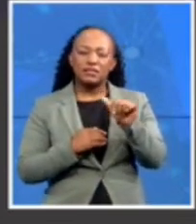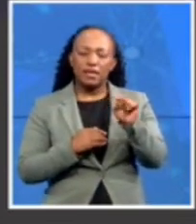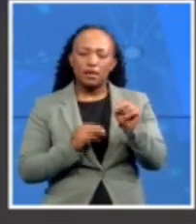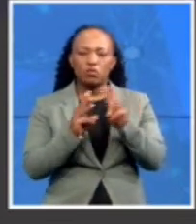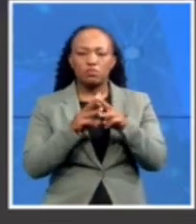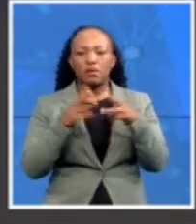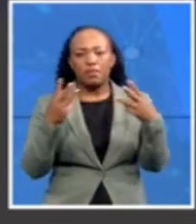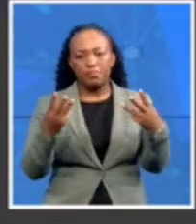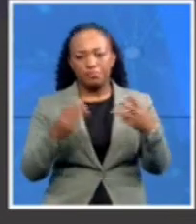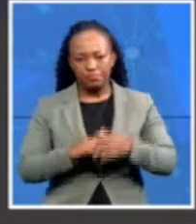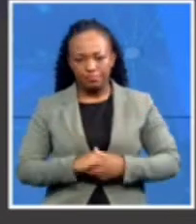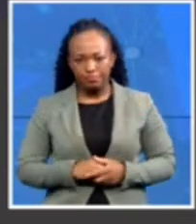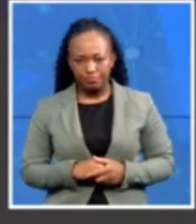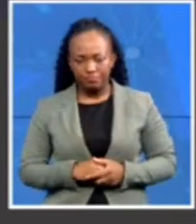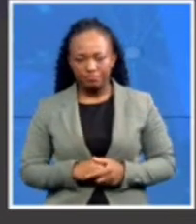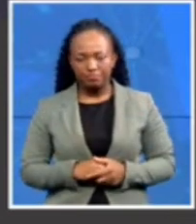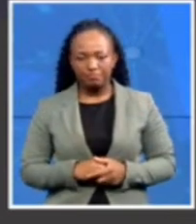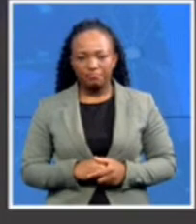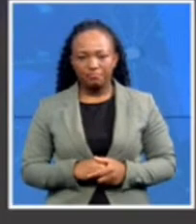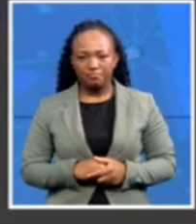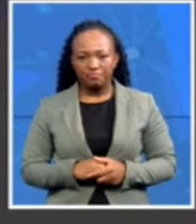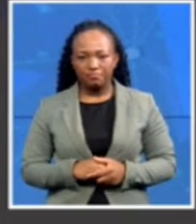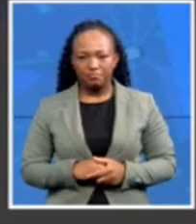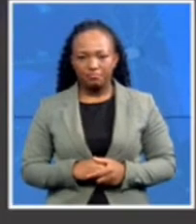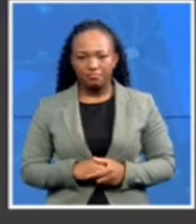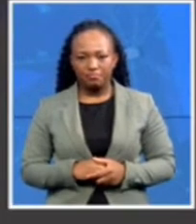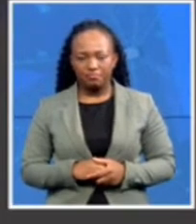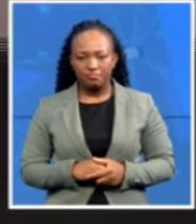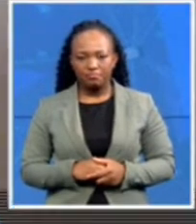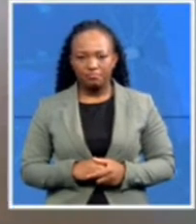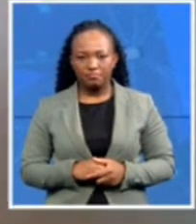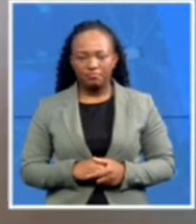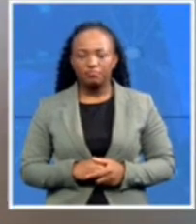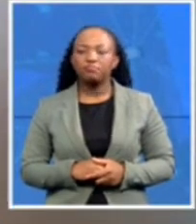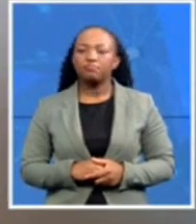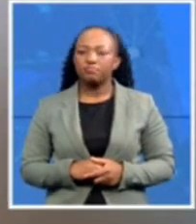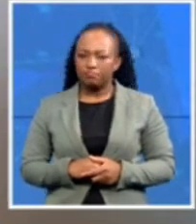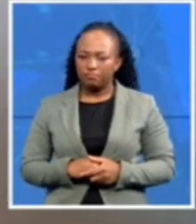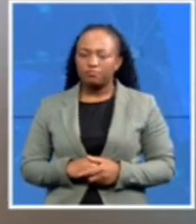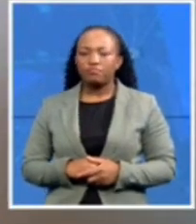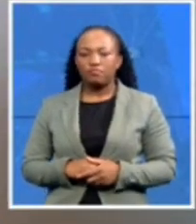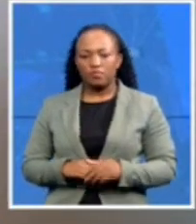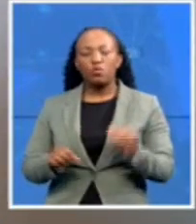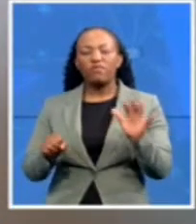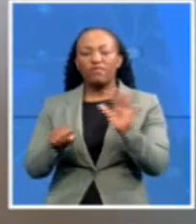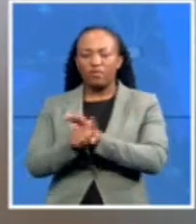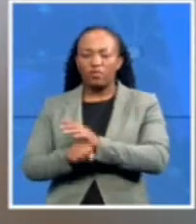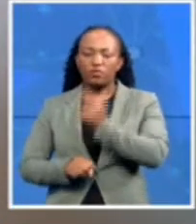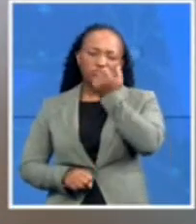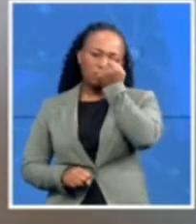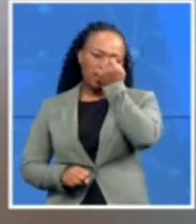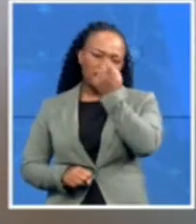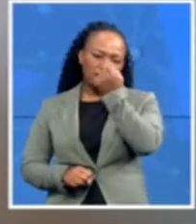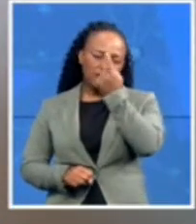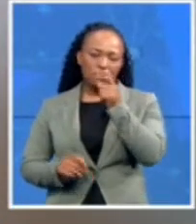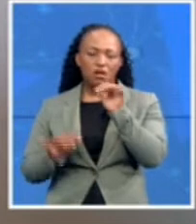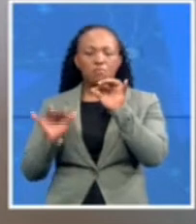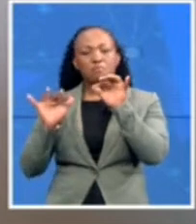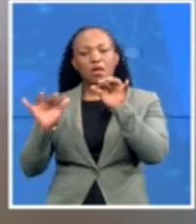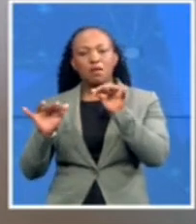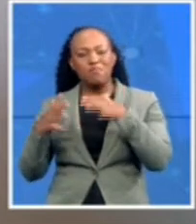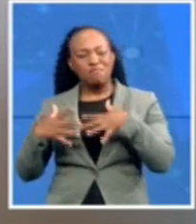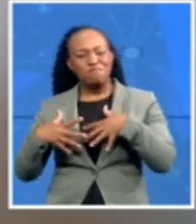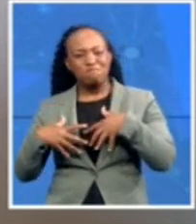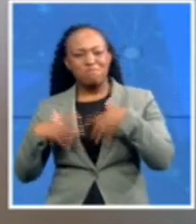Thanks, Narisa. We fully understand the frustration that load shedding causes to the public.